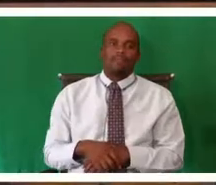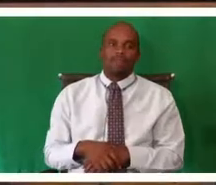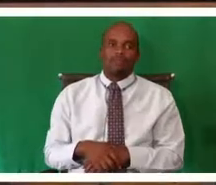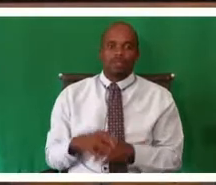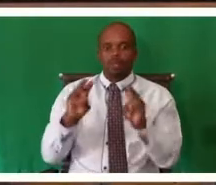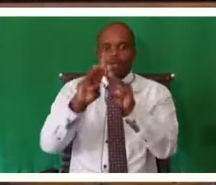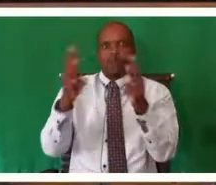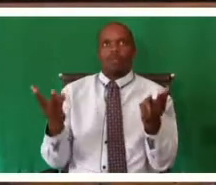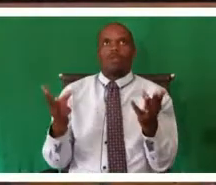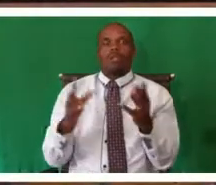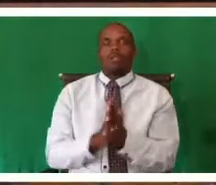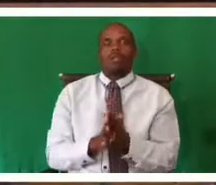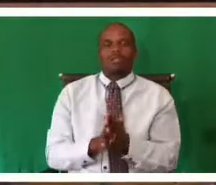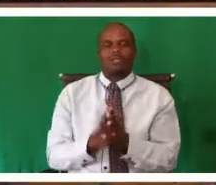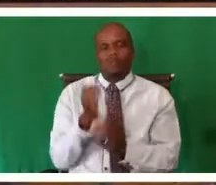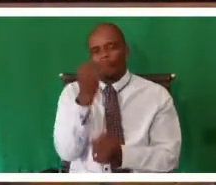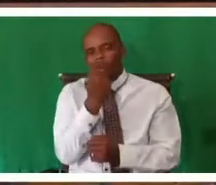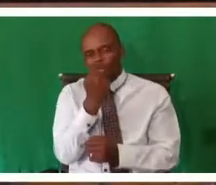Sorry?